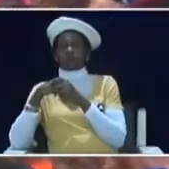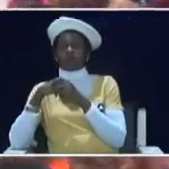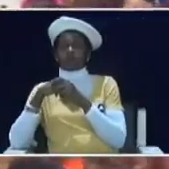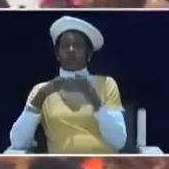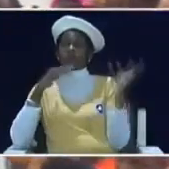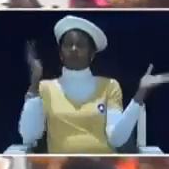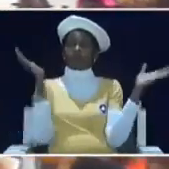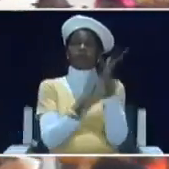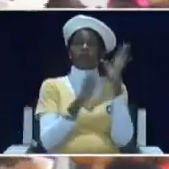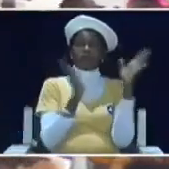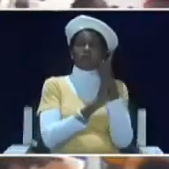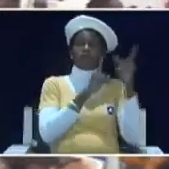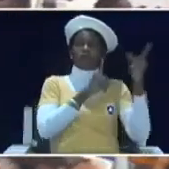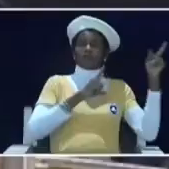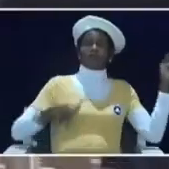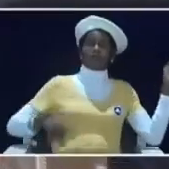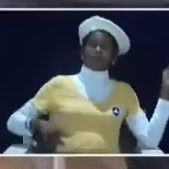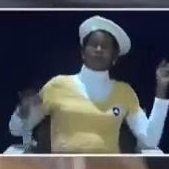Praise the Lord.